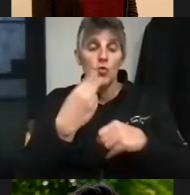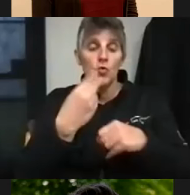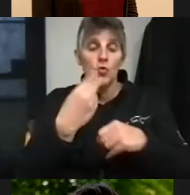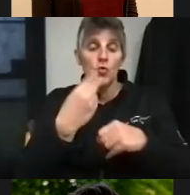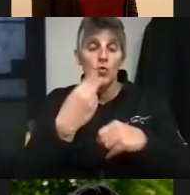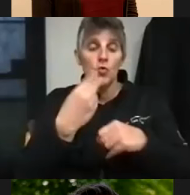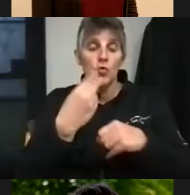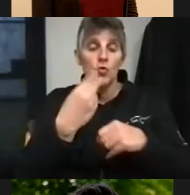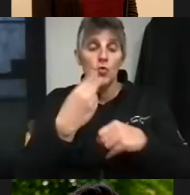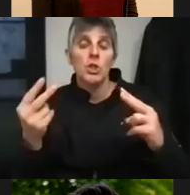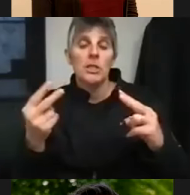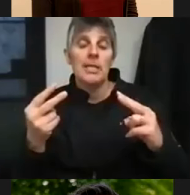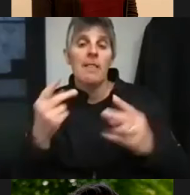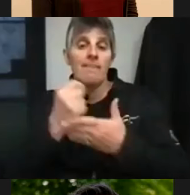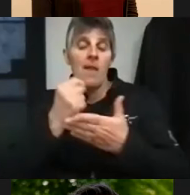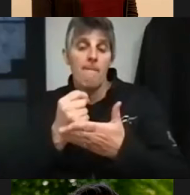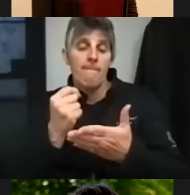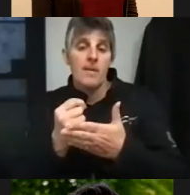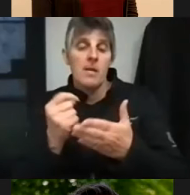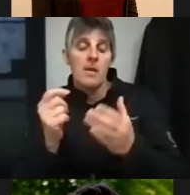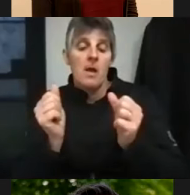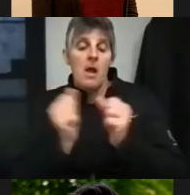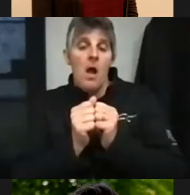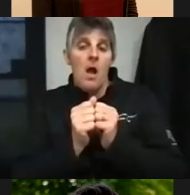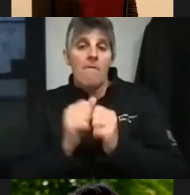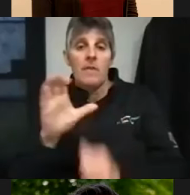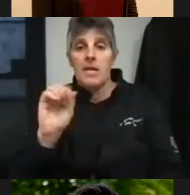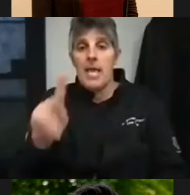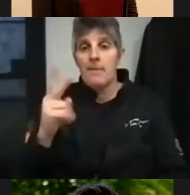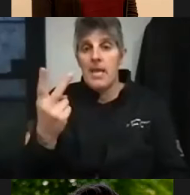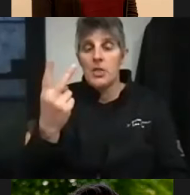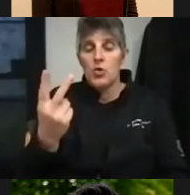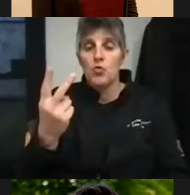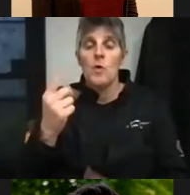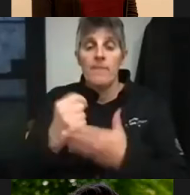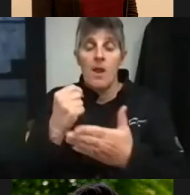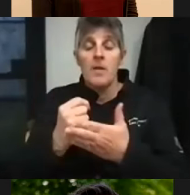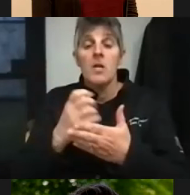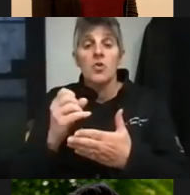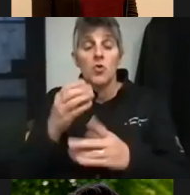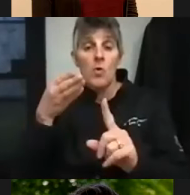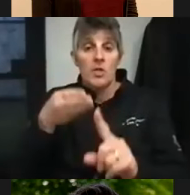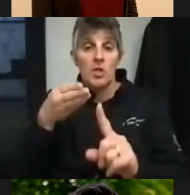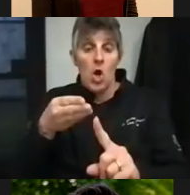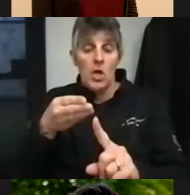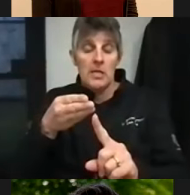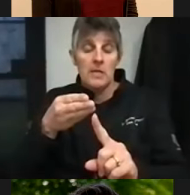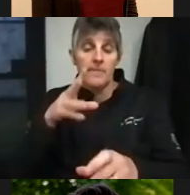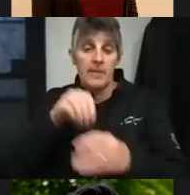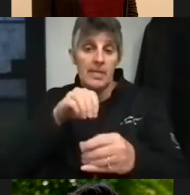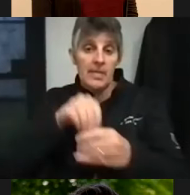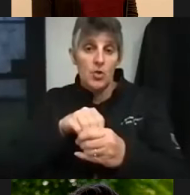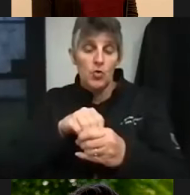gene therapy of this CAMK2 gene therapy, so the target projection